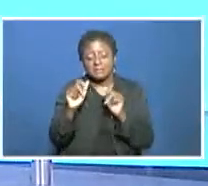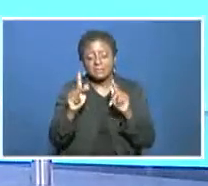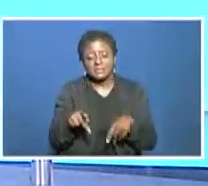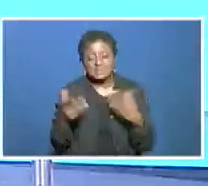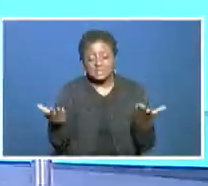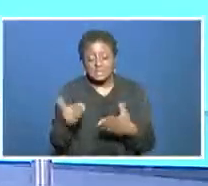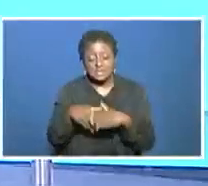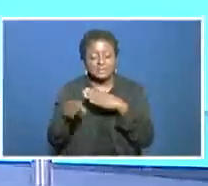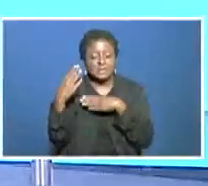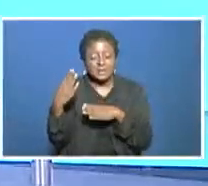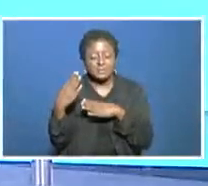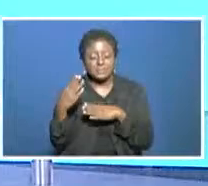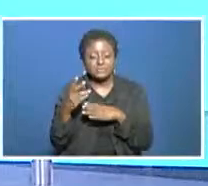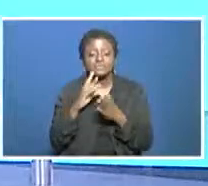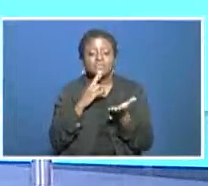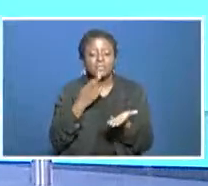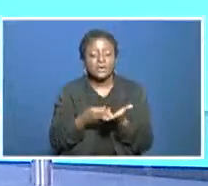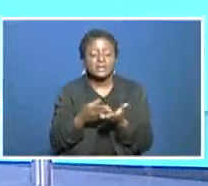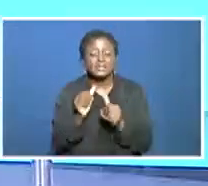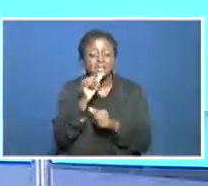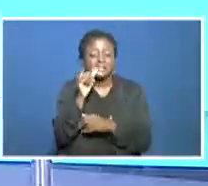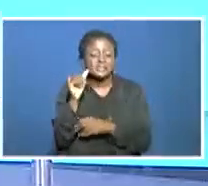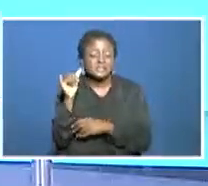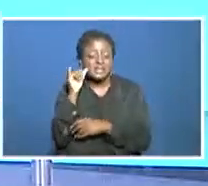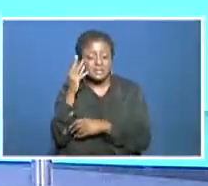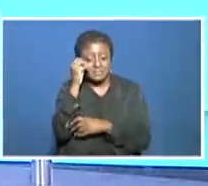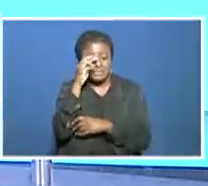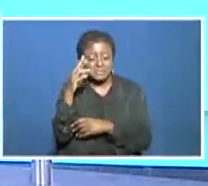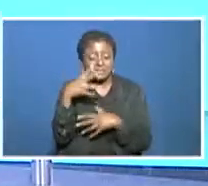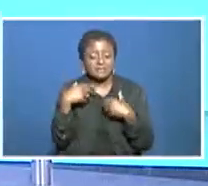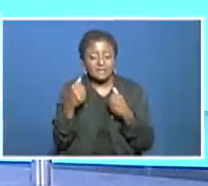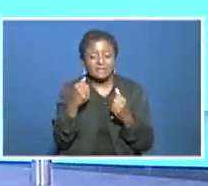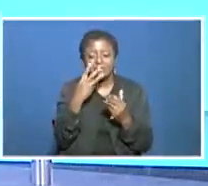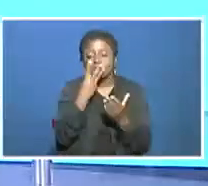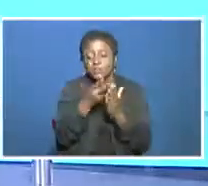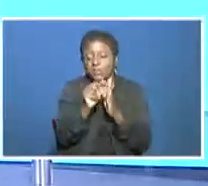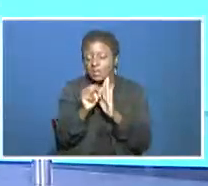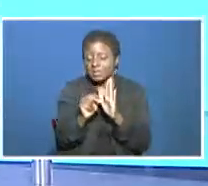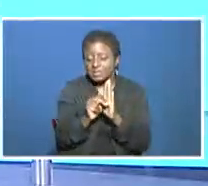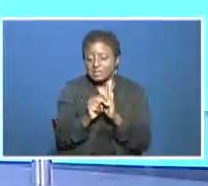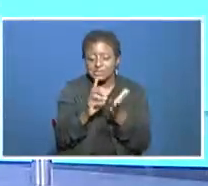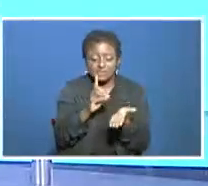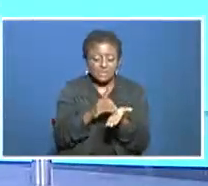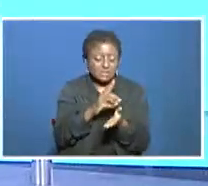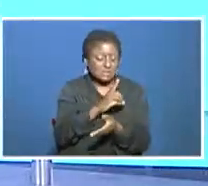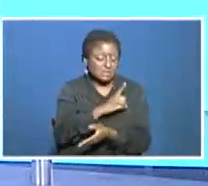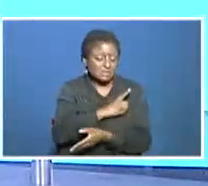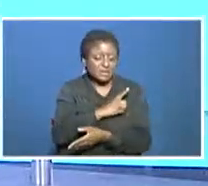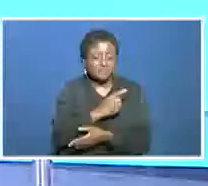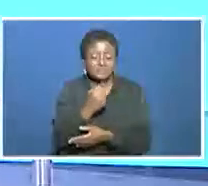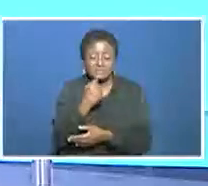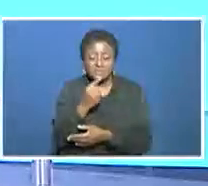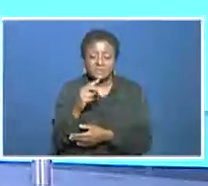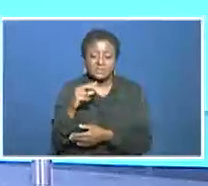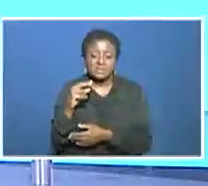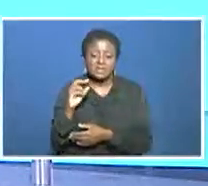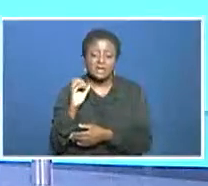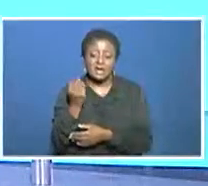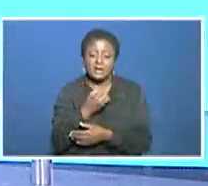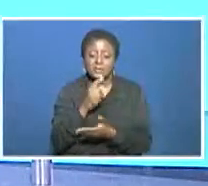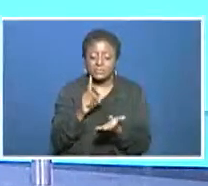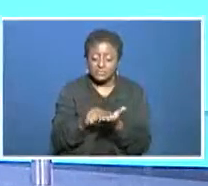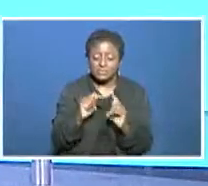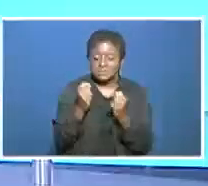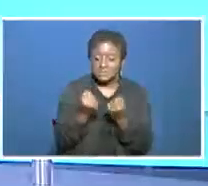Health and Wellness yesterday. Minister of Health and Wellness, Dr. the Honorable Michael Darwell, told our news team earlier this afternoon